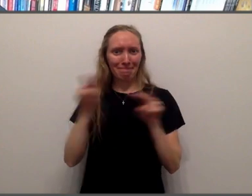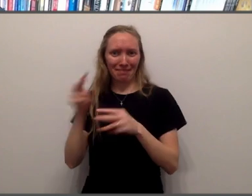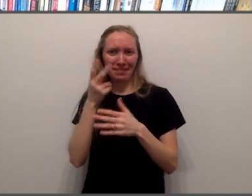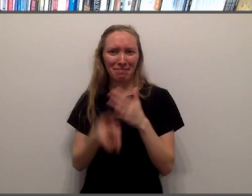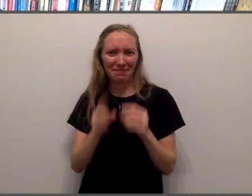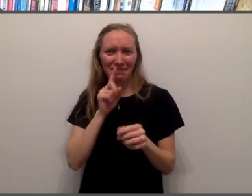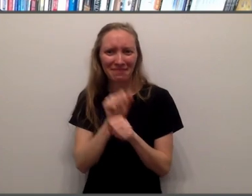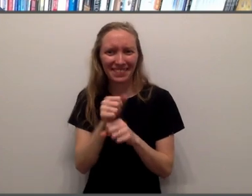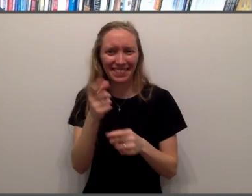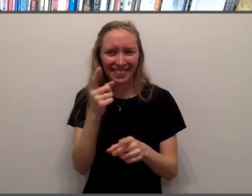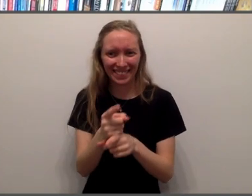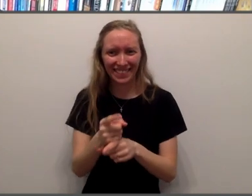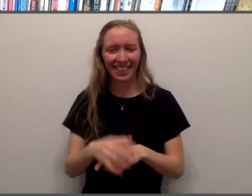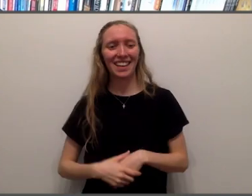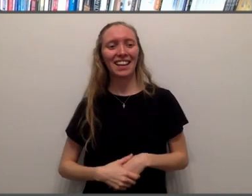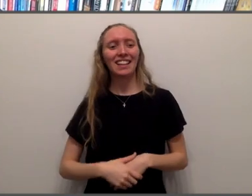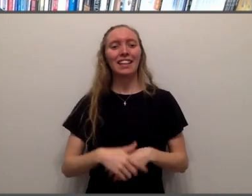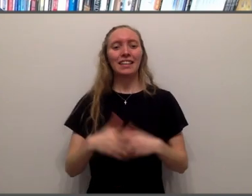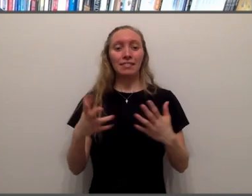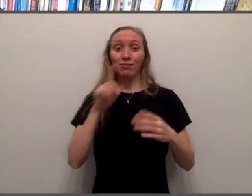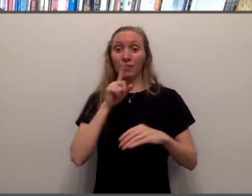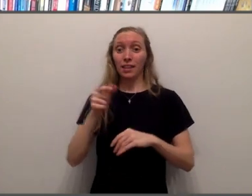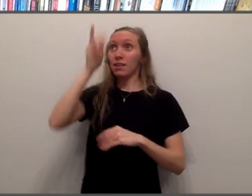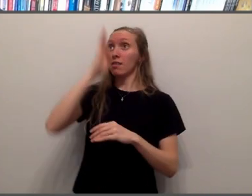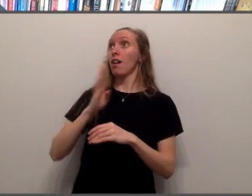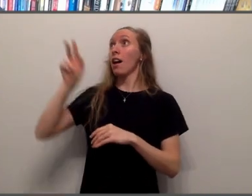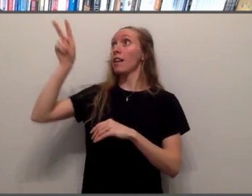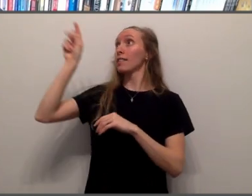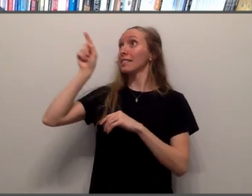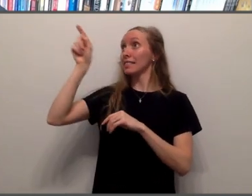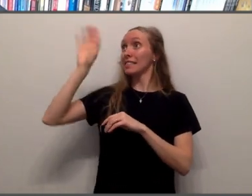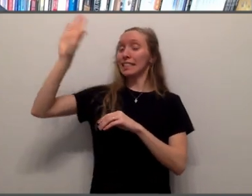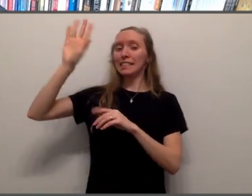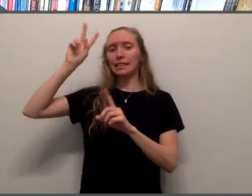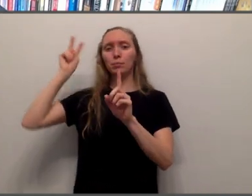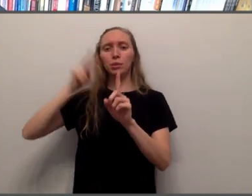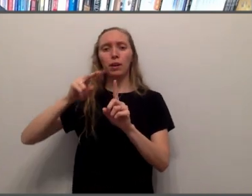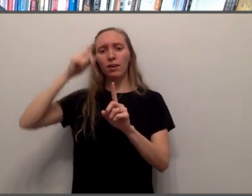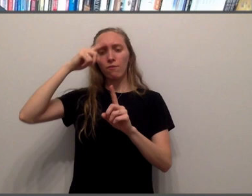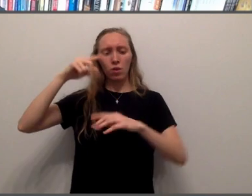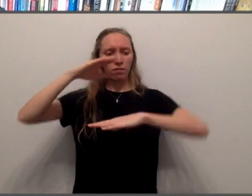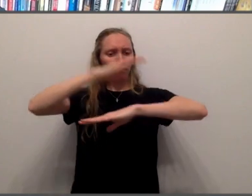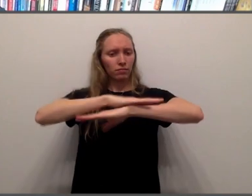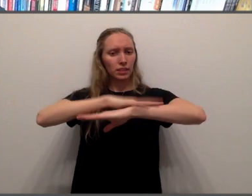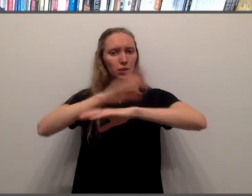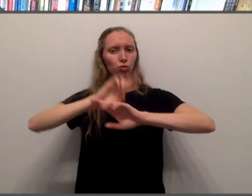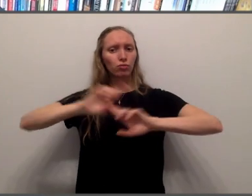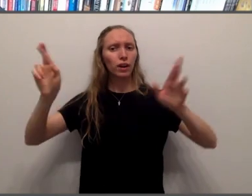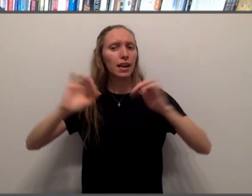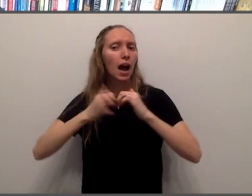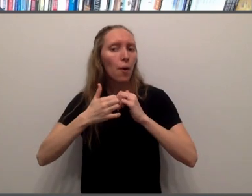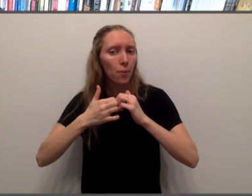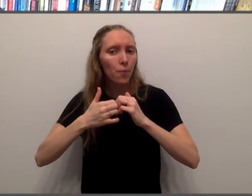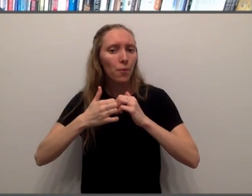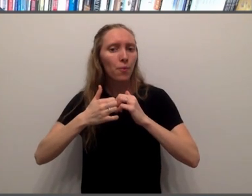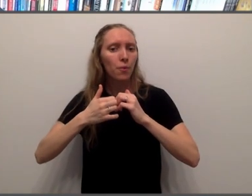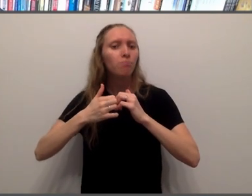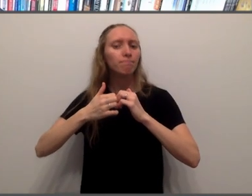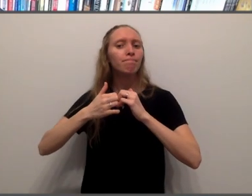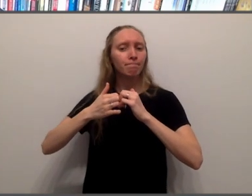God views how we set the table. And so I want to read just a little bit of Luke